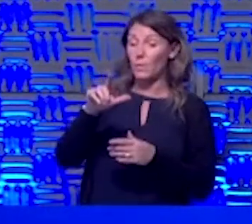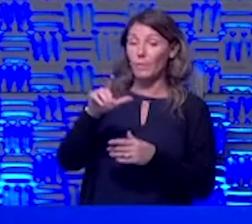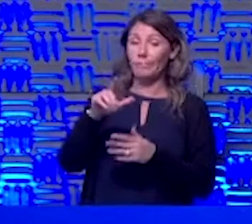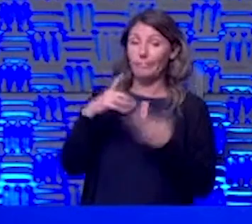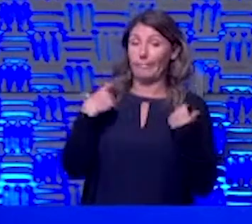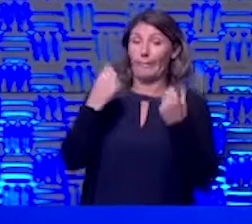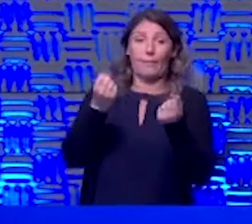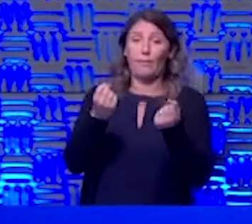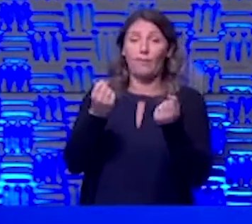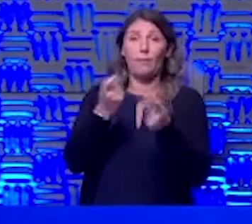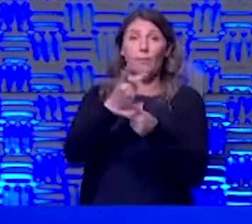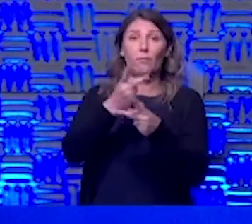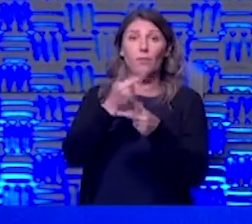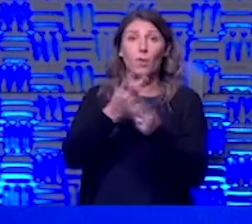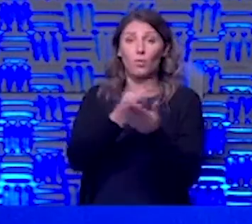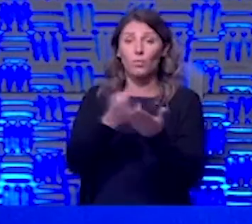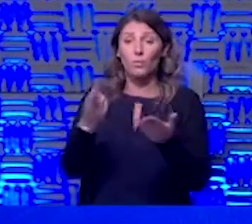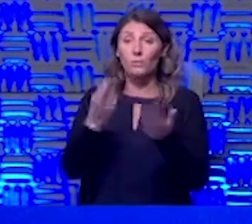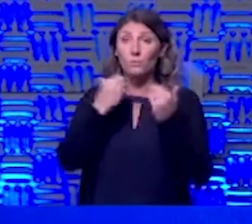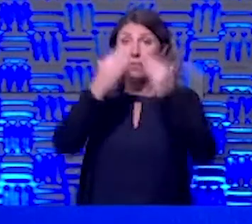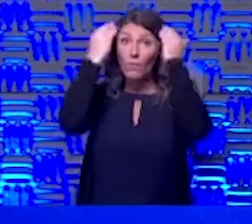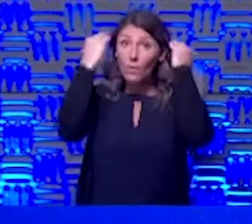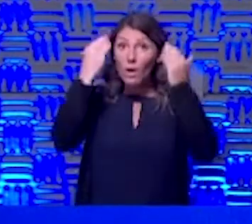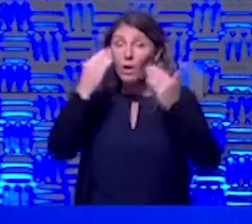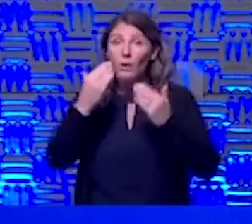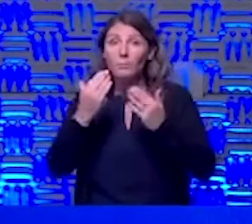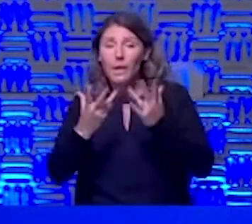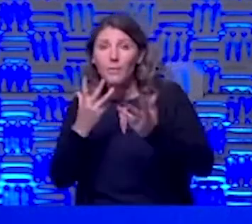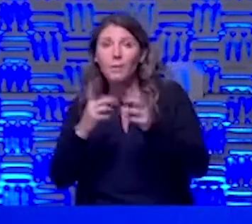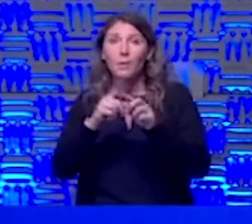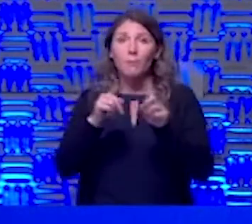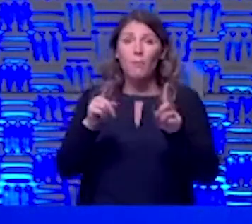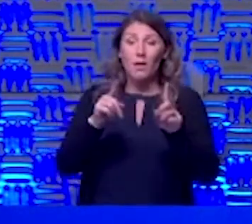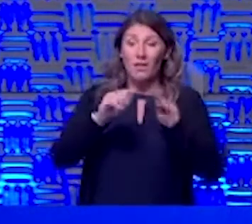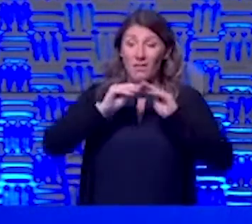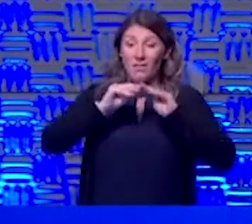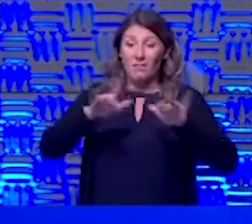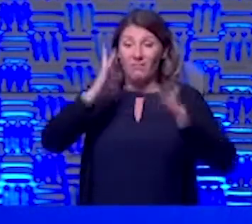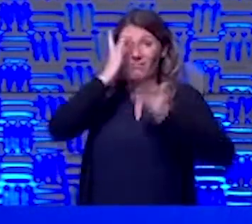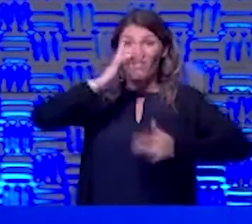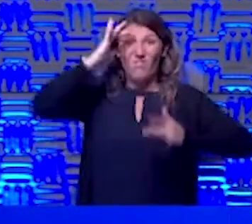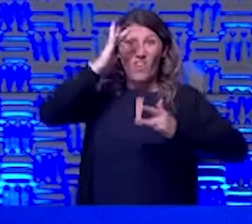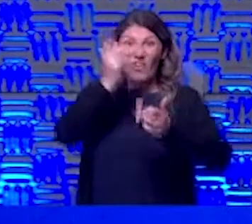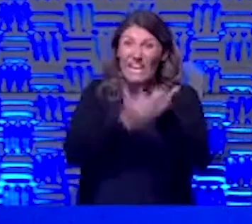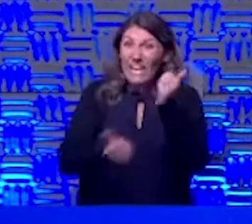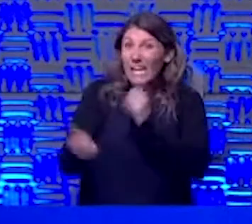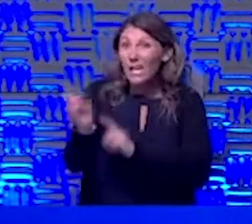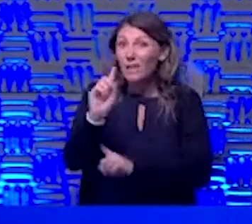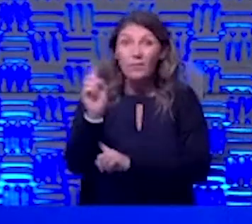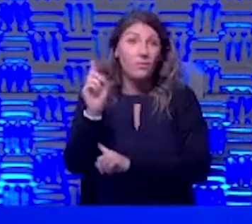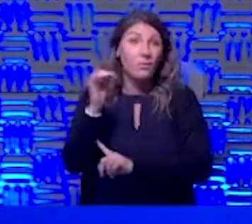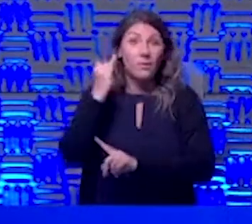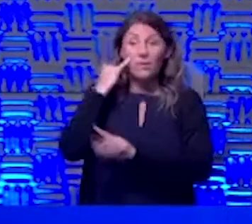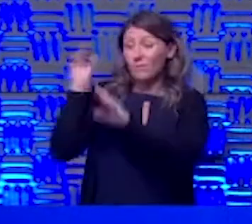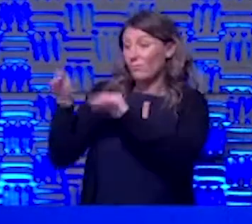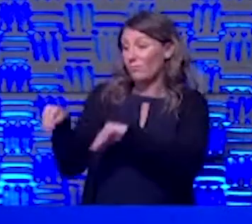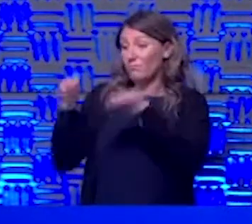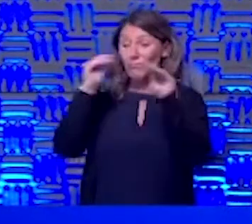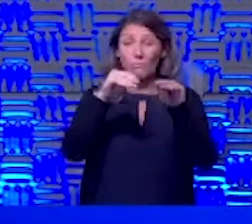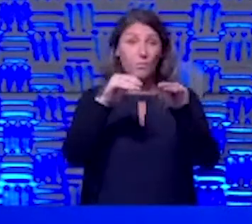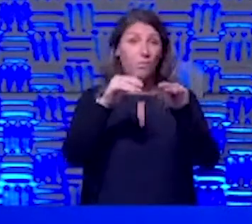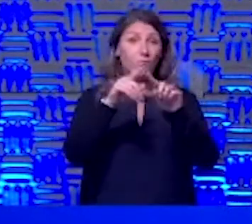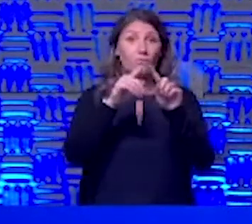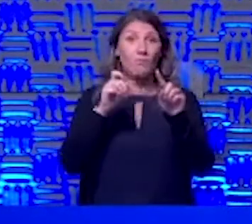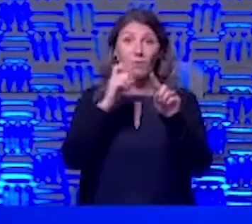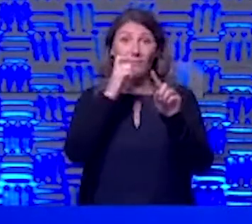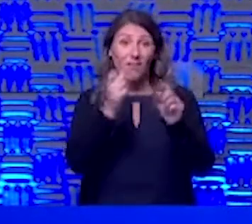Are the healthcare resources overwhelmed? In which case, maybe. But by and large, the virus is everywhere. And if you move from an area where where there's a lot, to an area that isn't